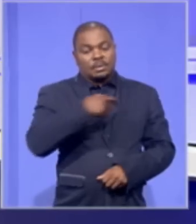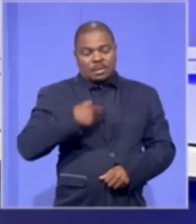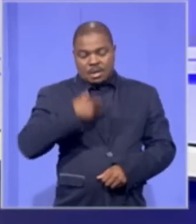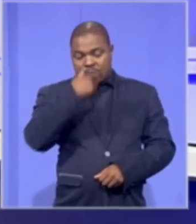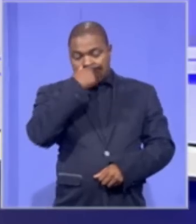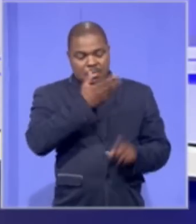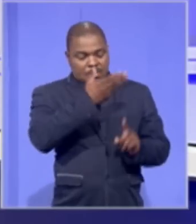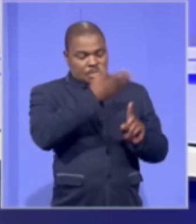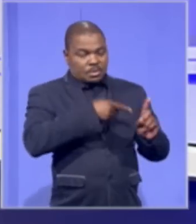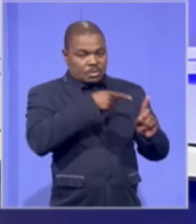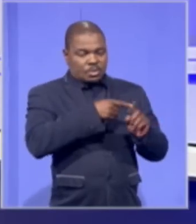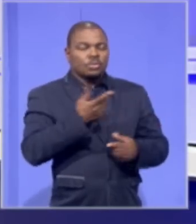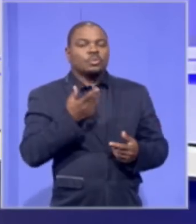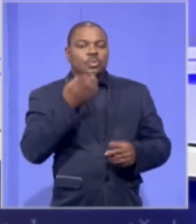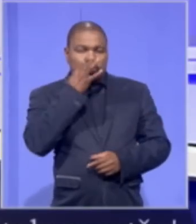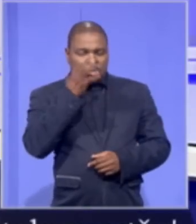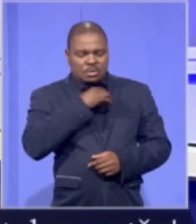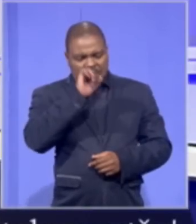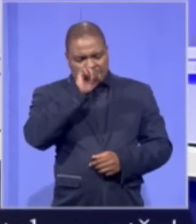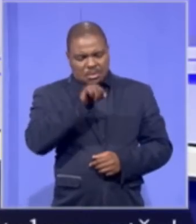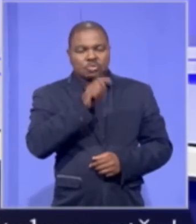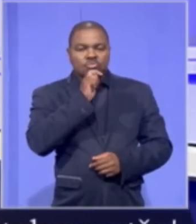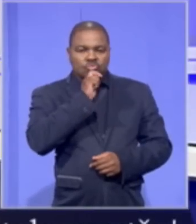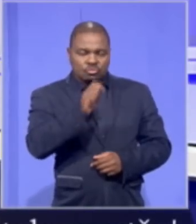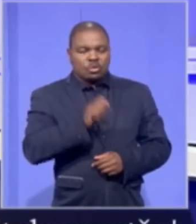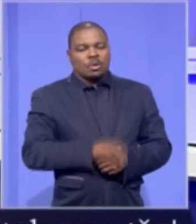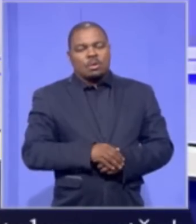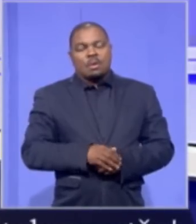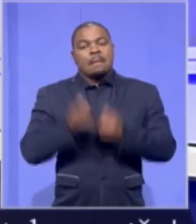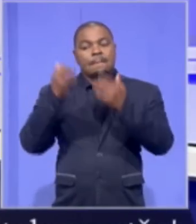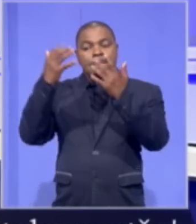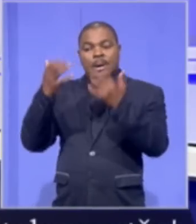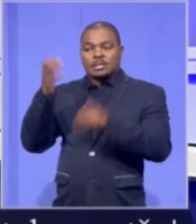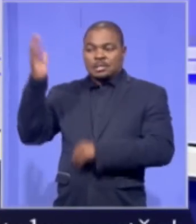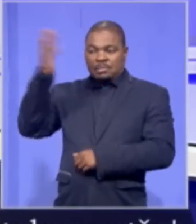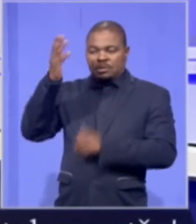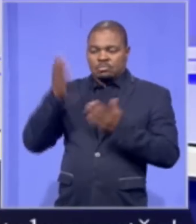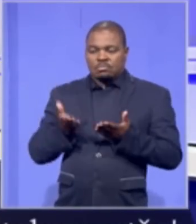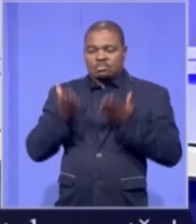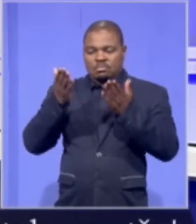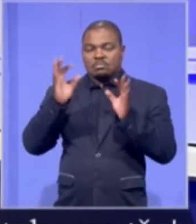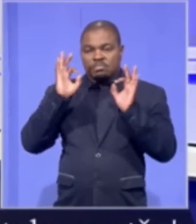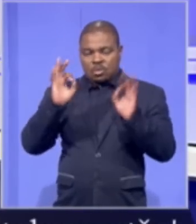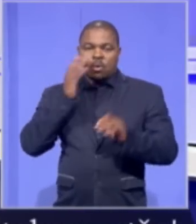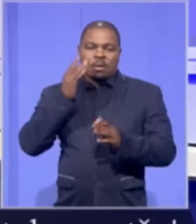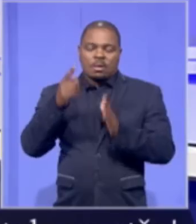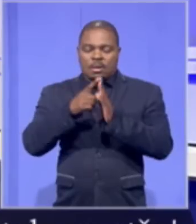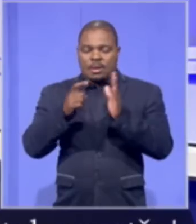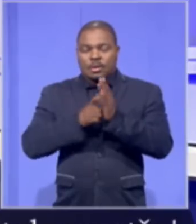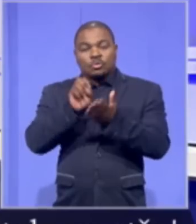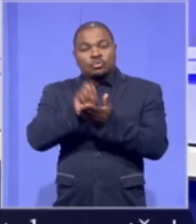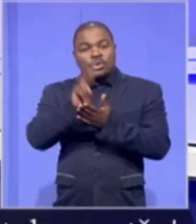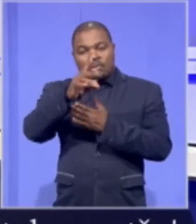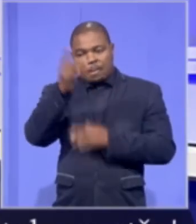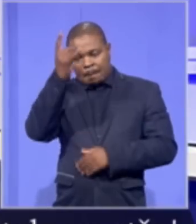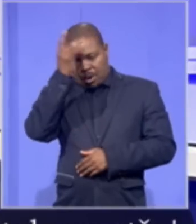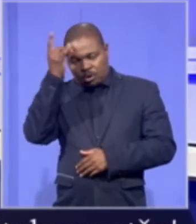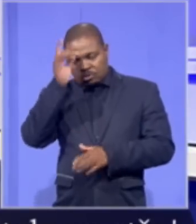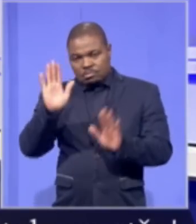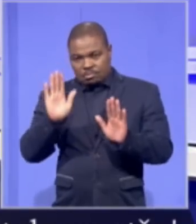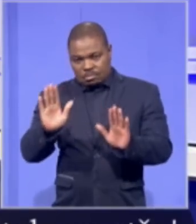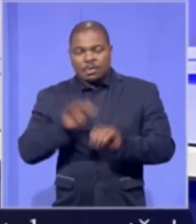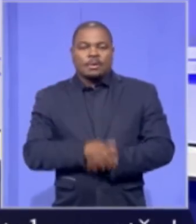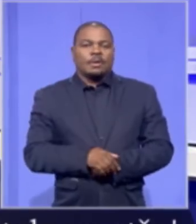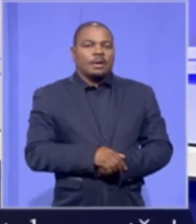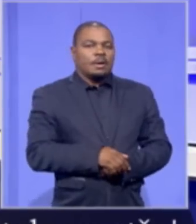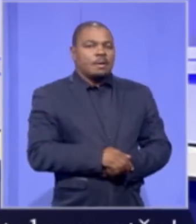Mopresidente Cyril Ramaphosa o tiišeditše gore polelo ya ditekanyetšo e tla ba ka la 12 Hlakola bjale ka ge go